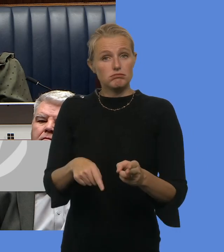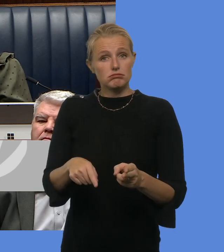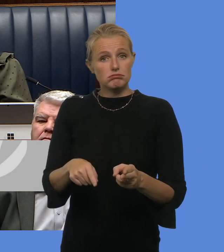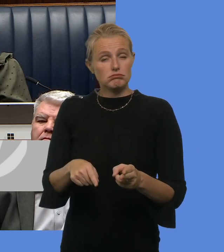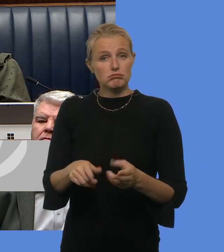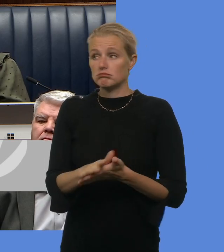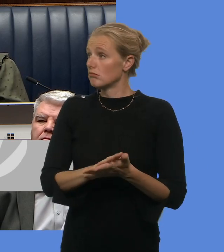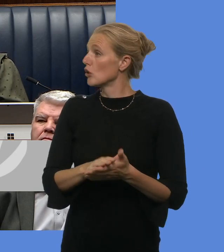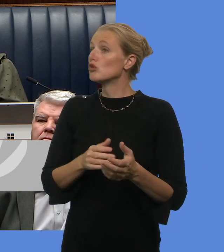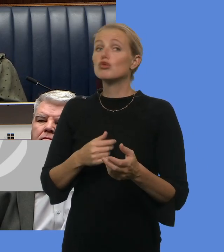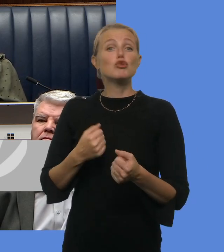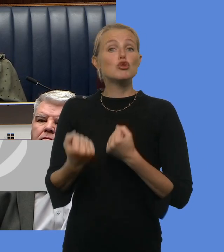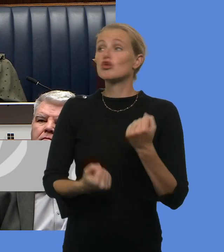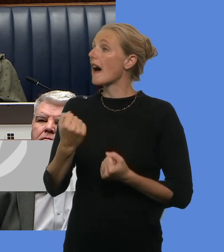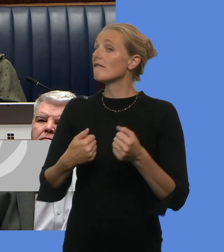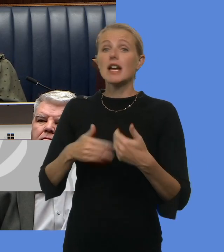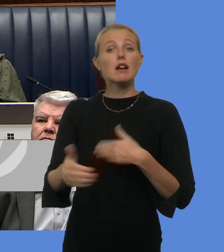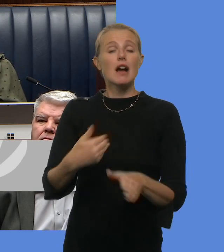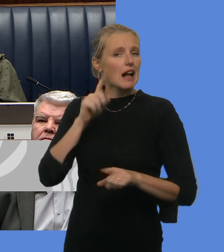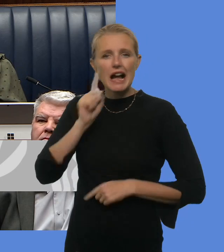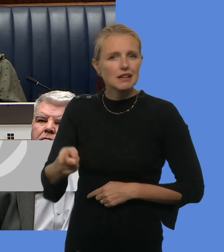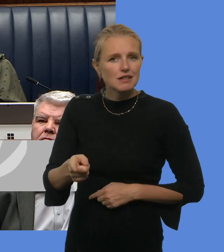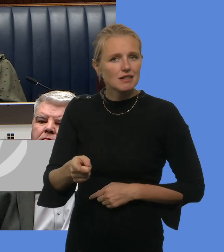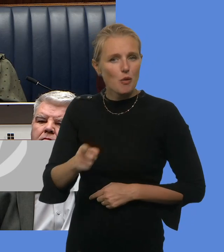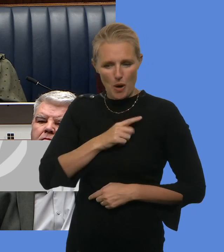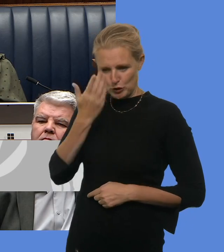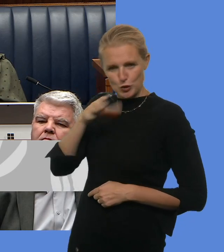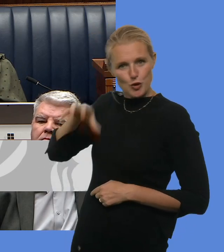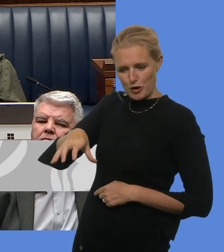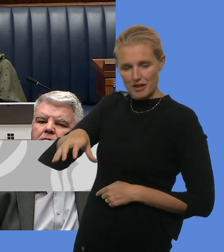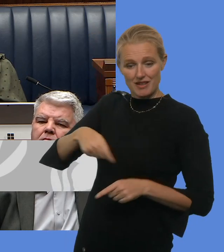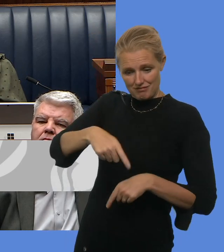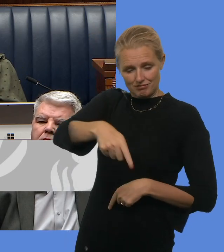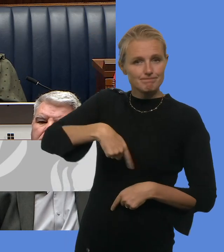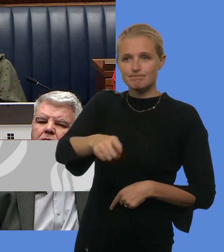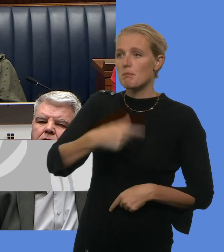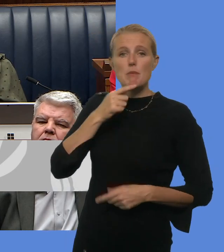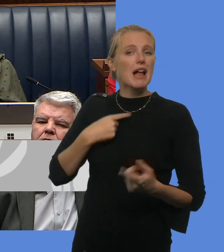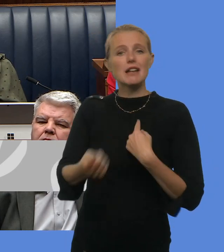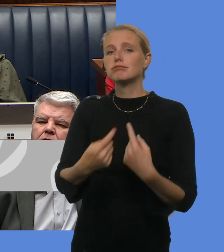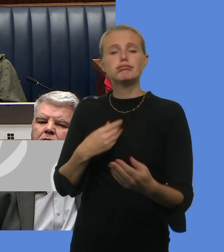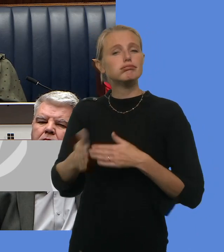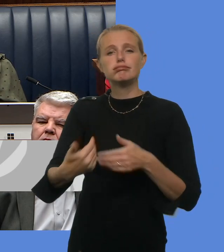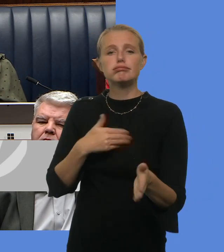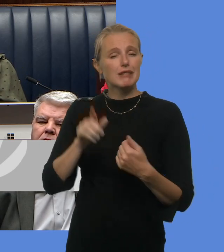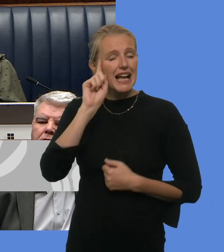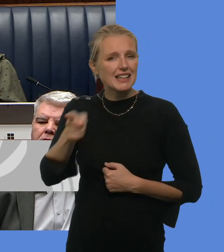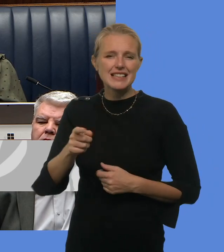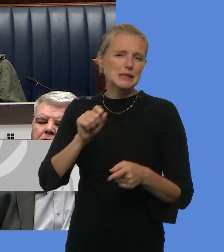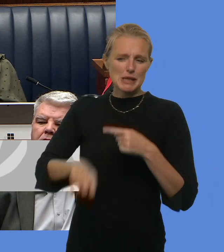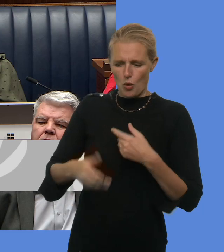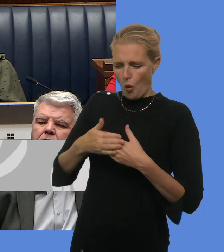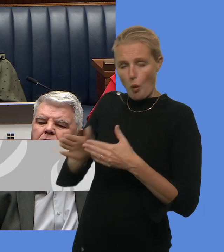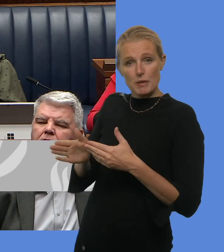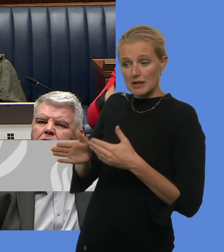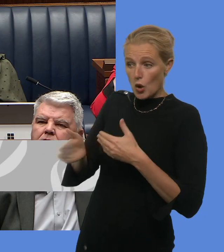all traffic at a certain time of the day, obviously schools' opening and closure times. We